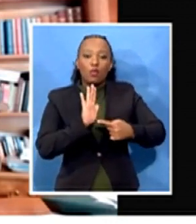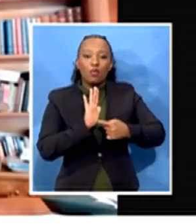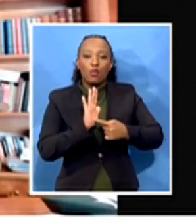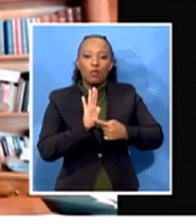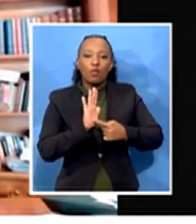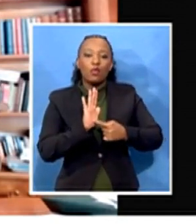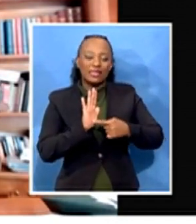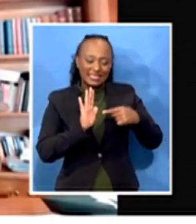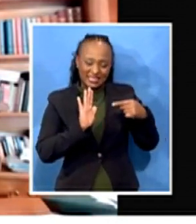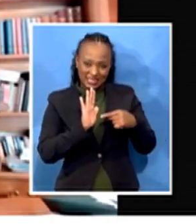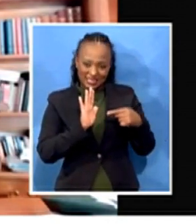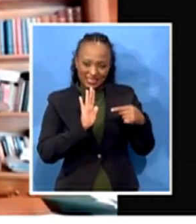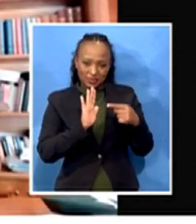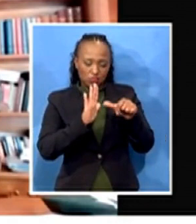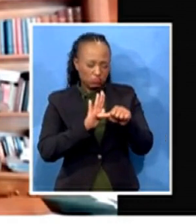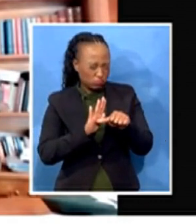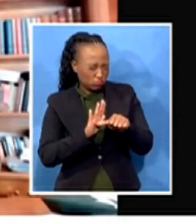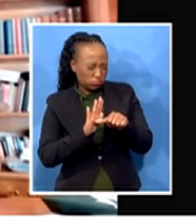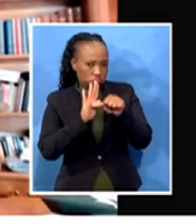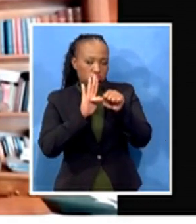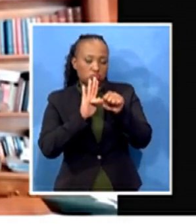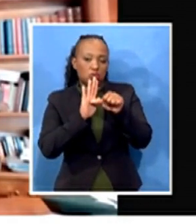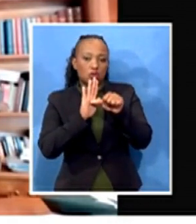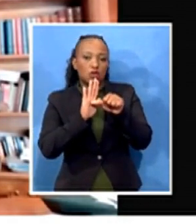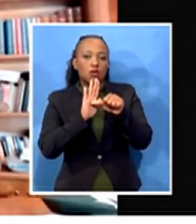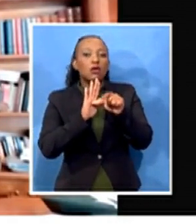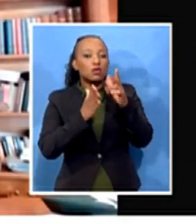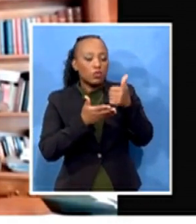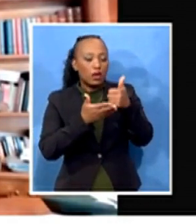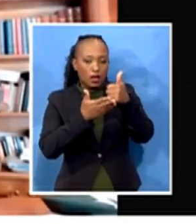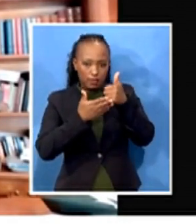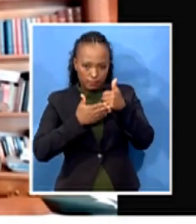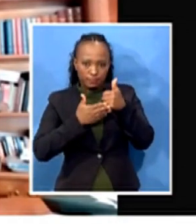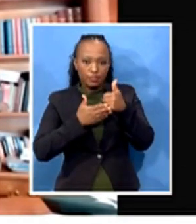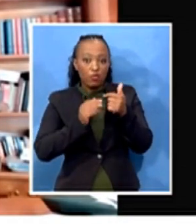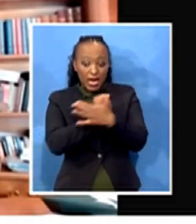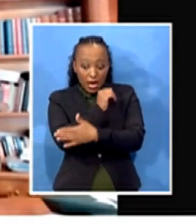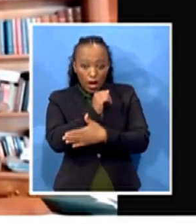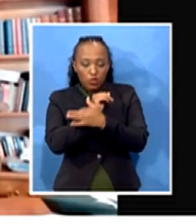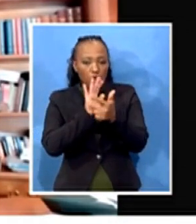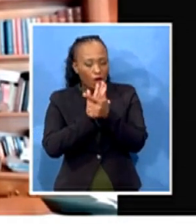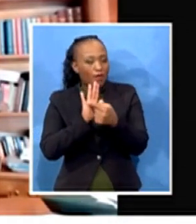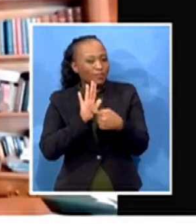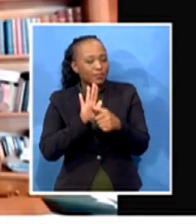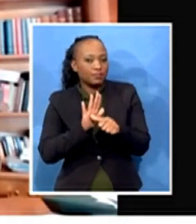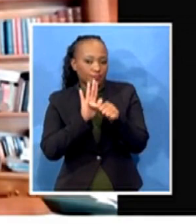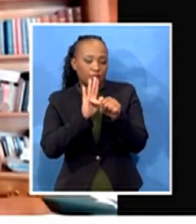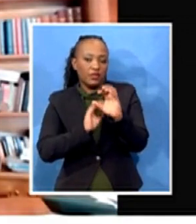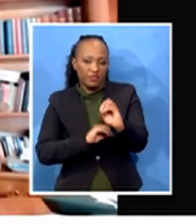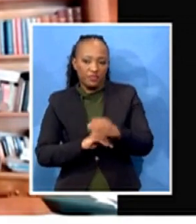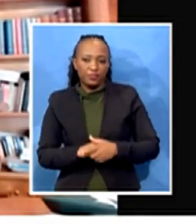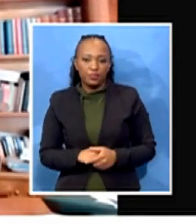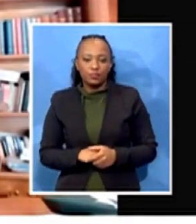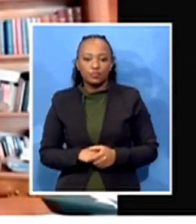supreme instrument that we have in our country. We must eradicate illegal